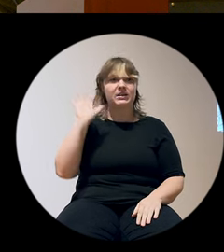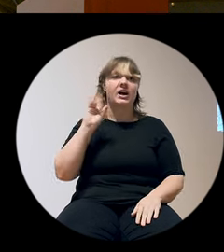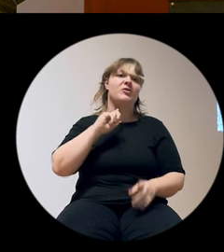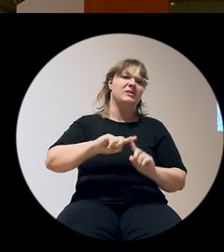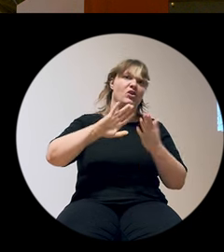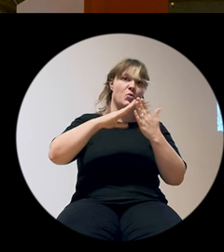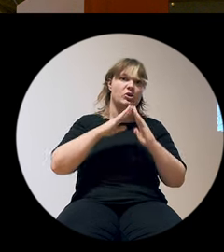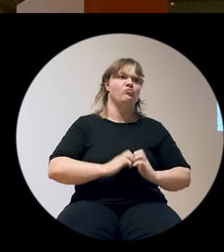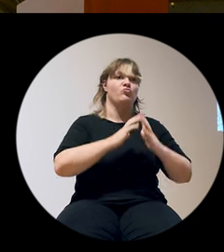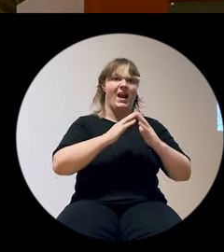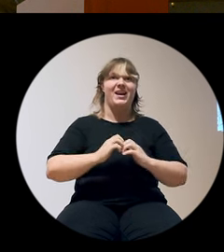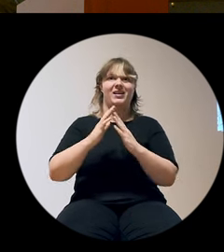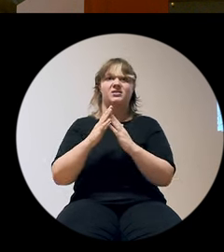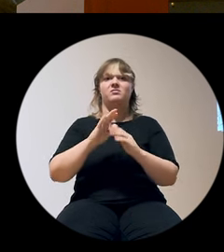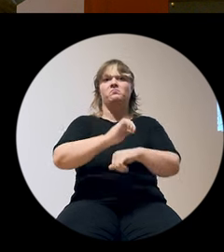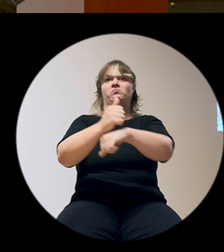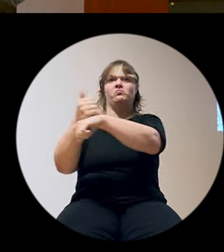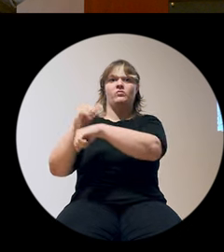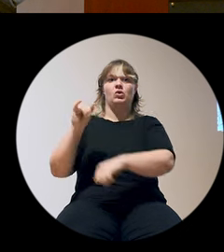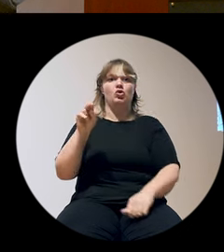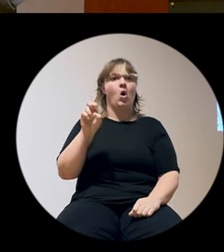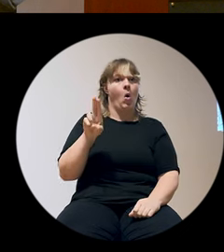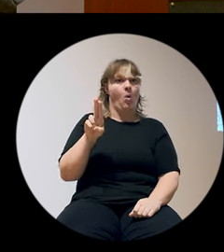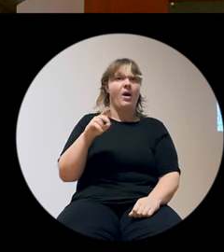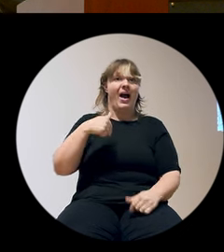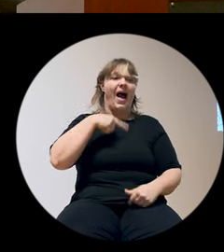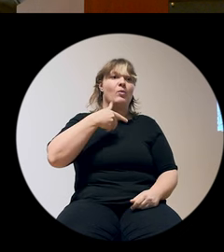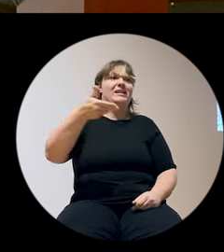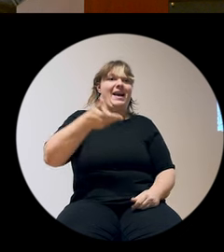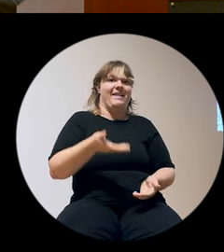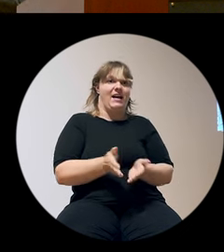to be raised in Juneau. I was invited to carve